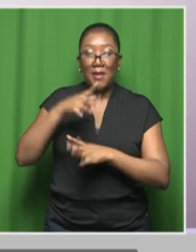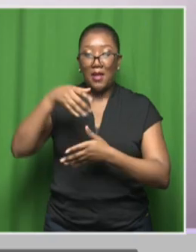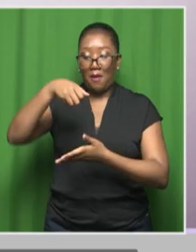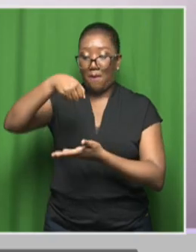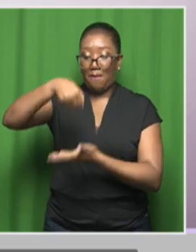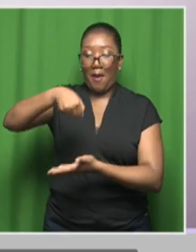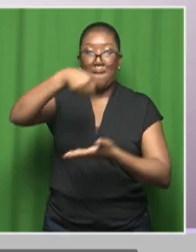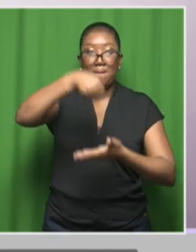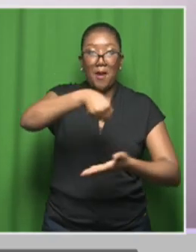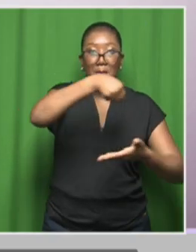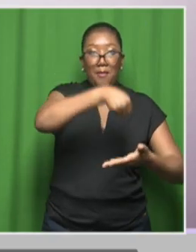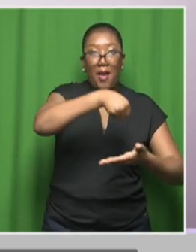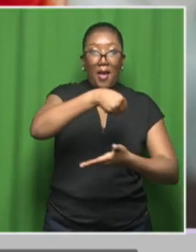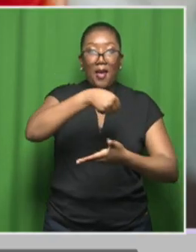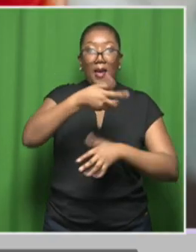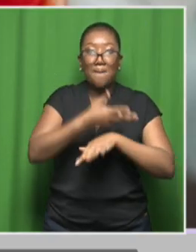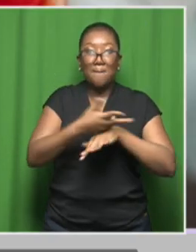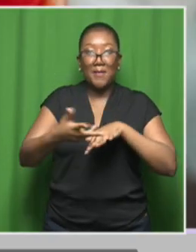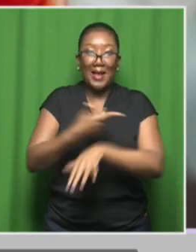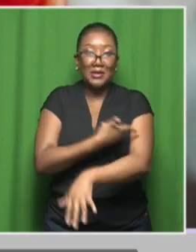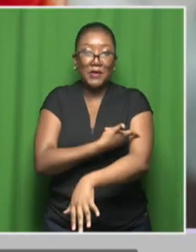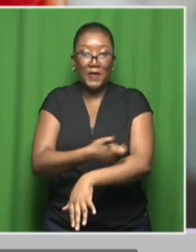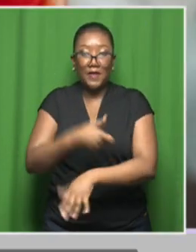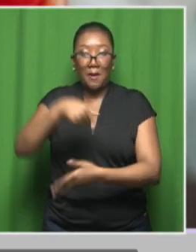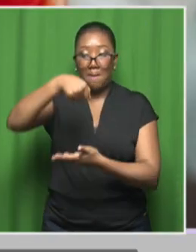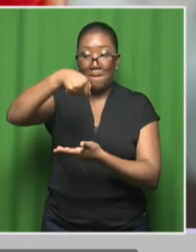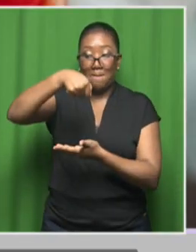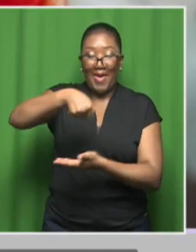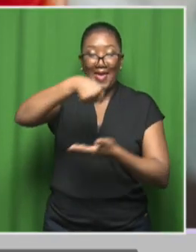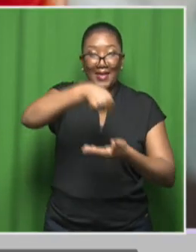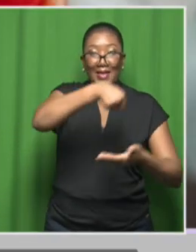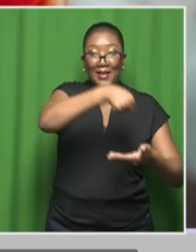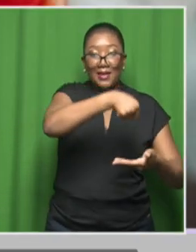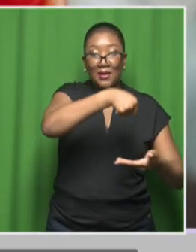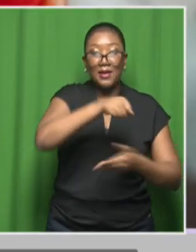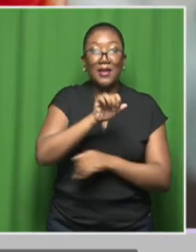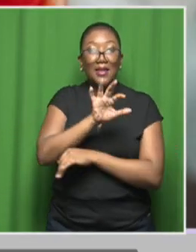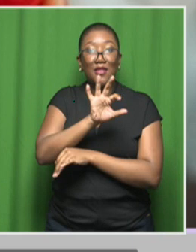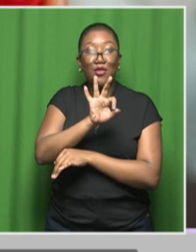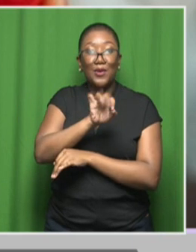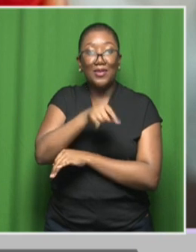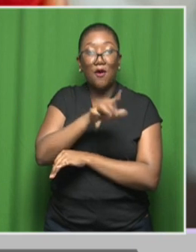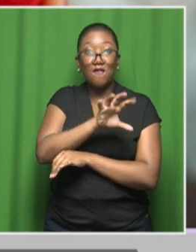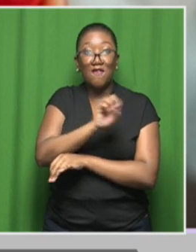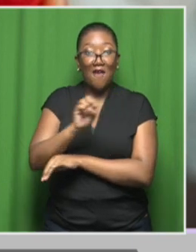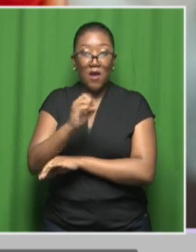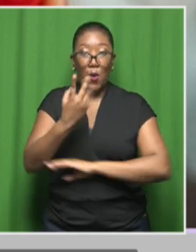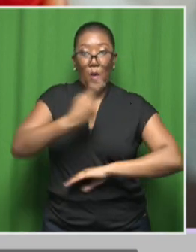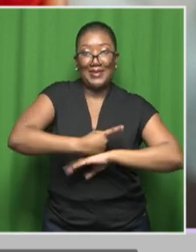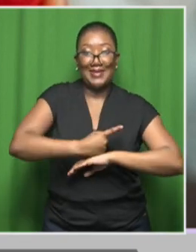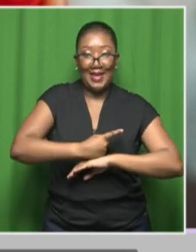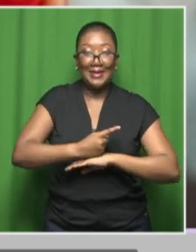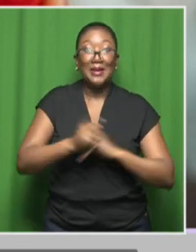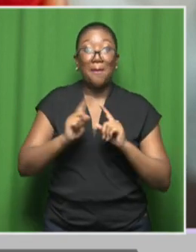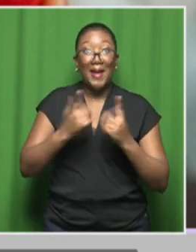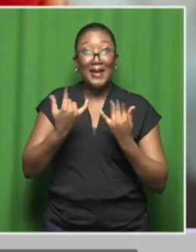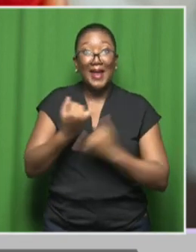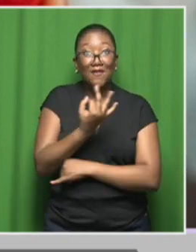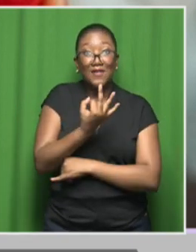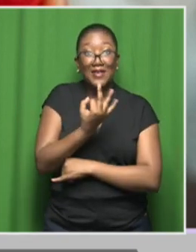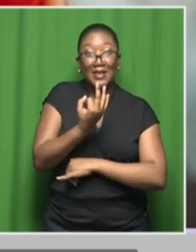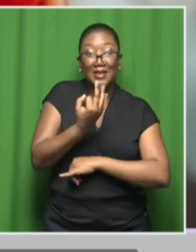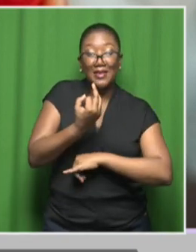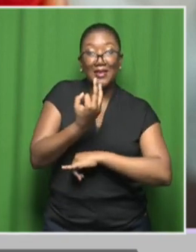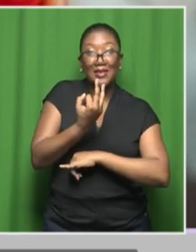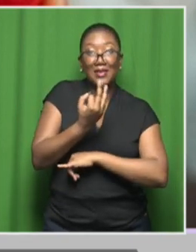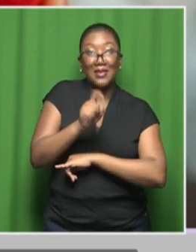instances where we are not able to do that, it means that when the demand is high, we are then not able to actually meet that particular demand.